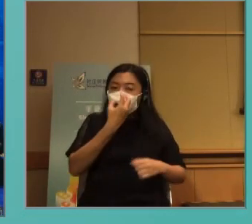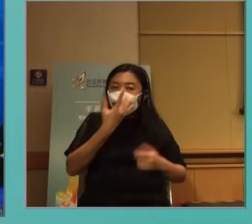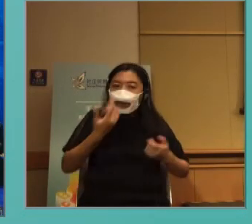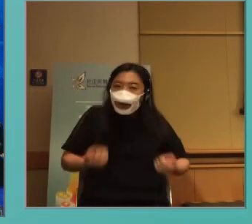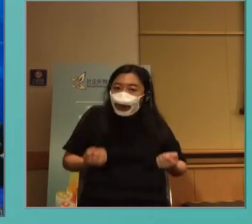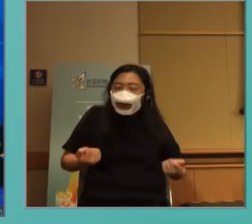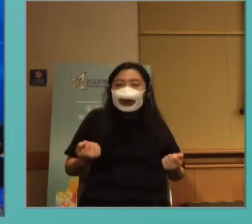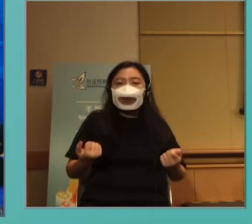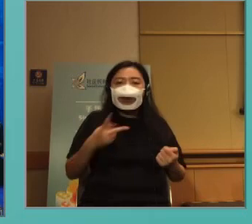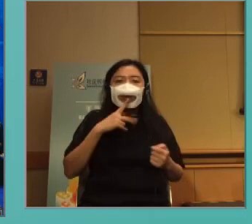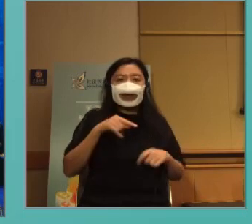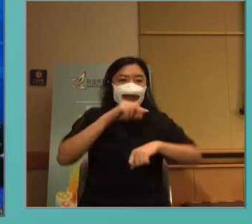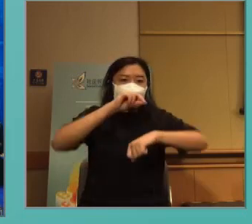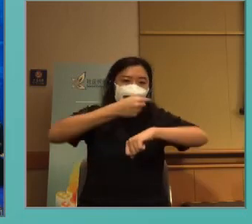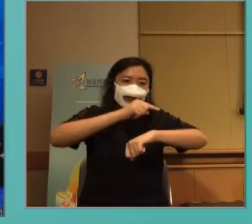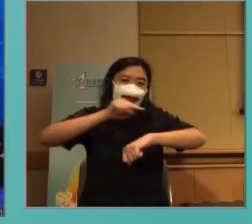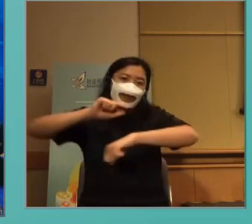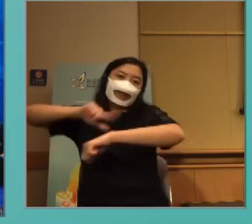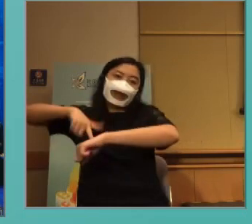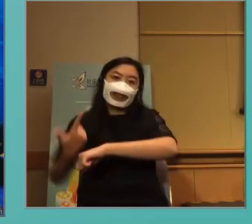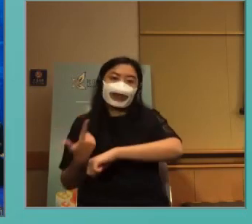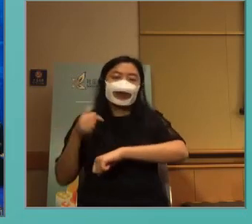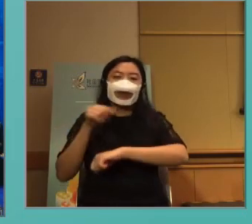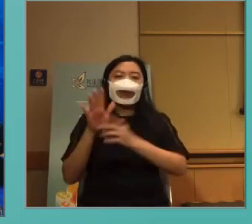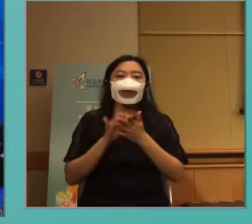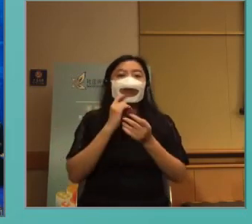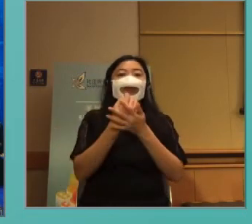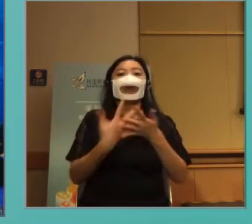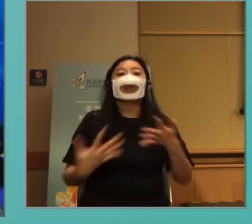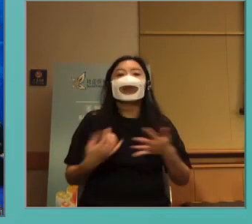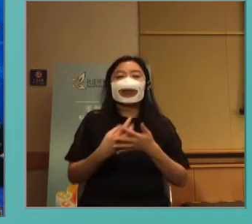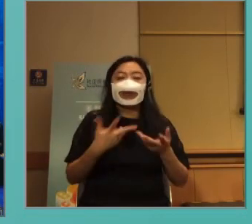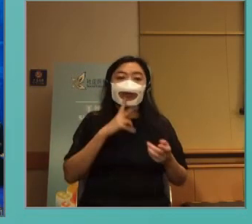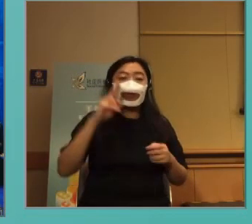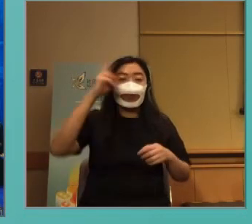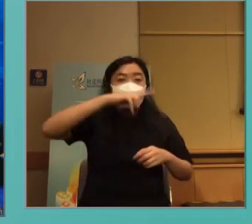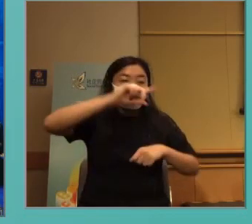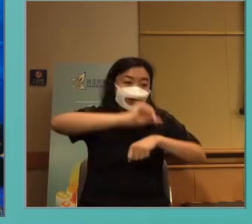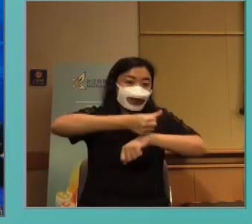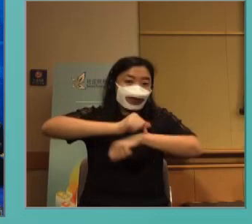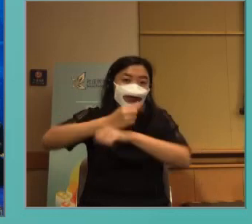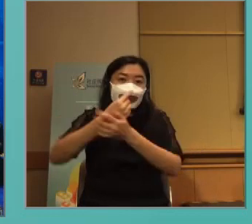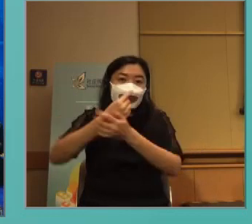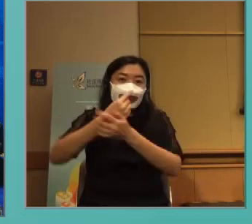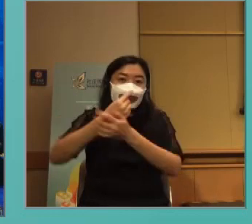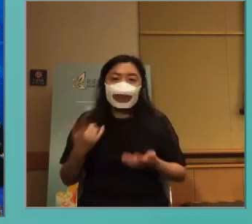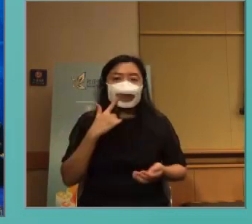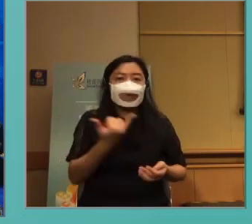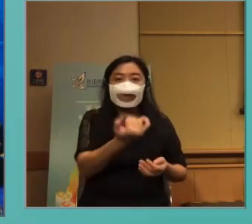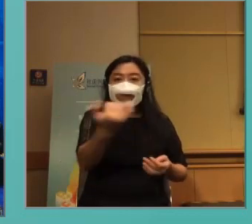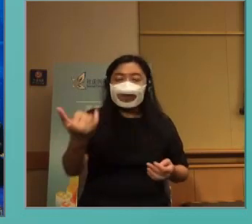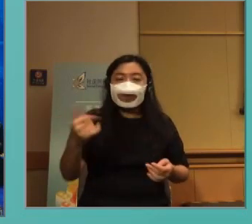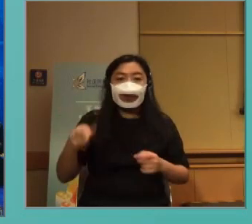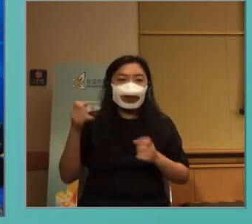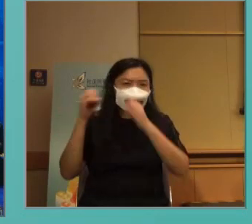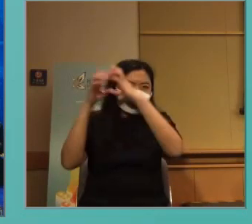actually in places like Korea, it's actually 10 hours per day, which means that they're already spending more time digitally than they're spending physically. Think of it slightly differently. How